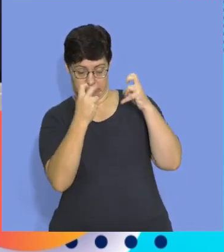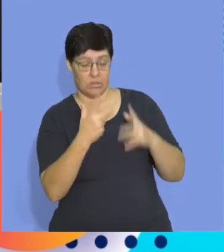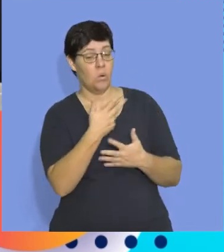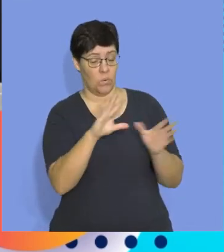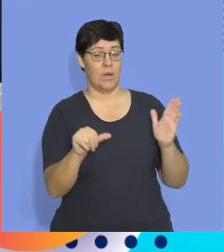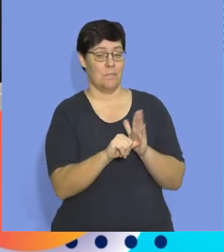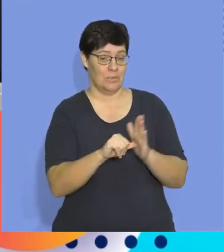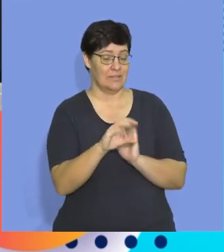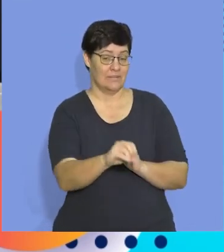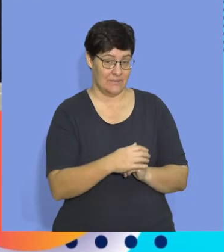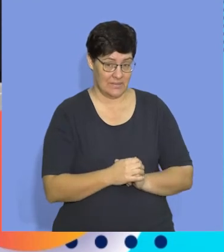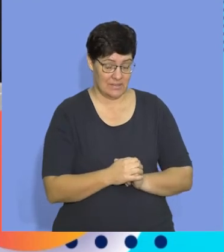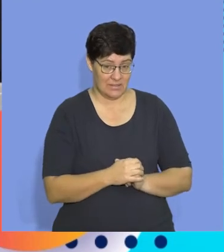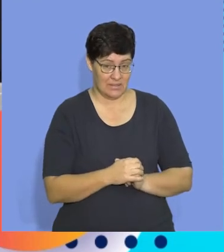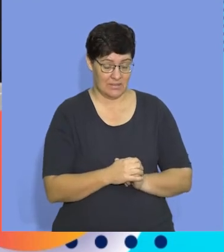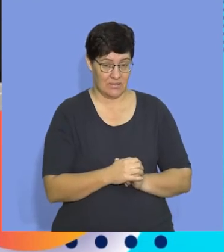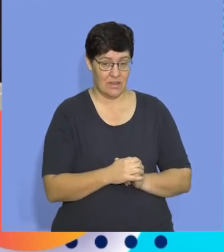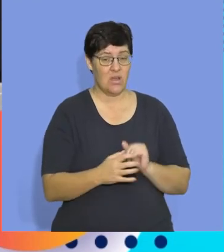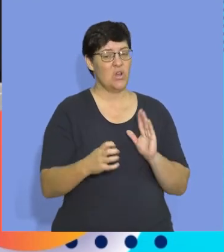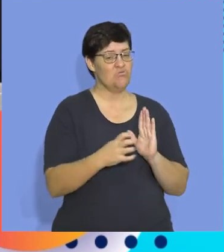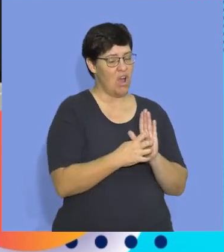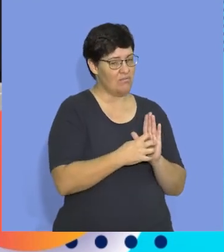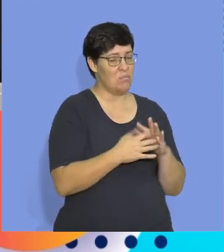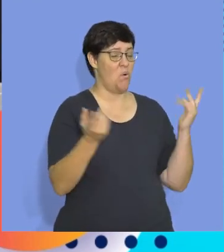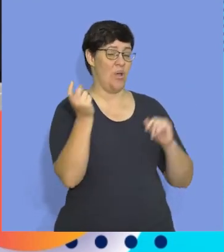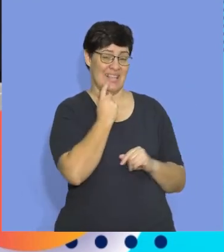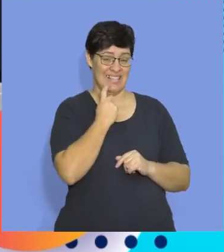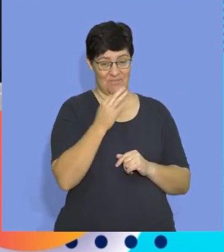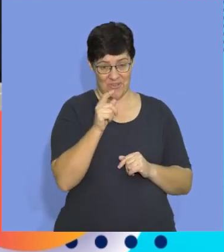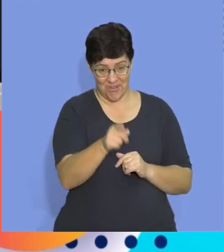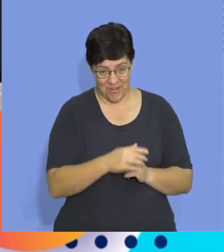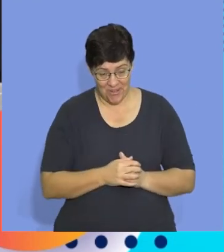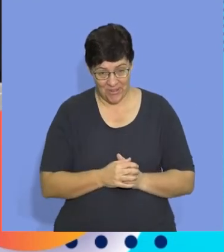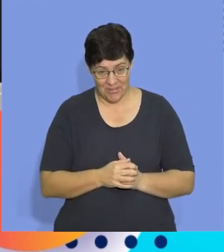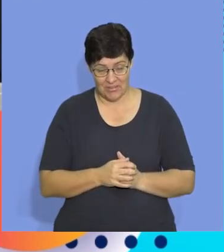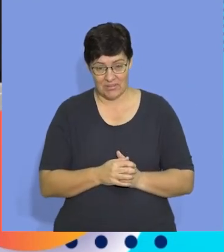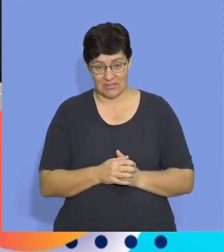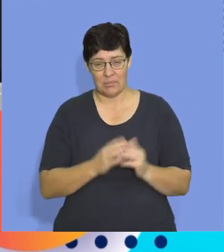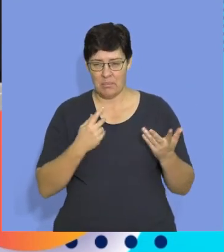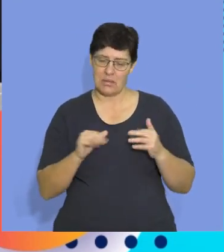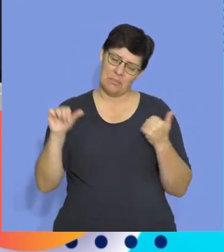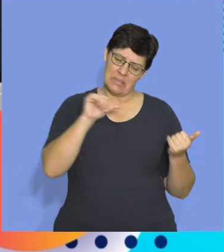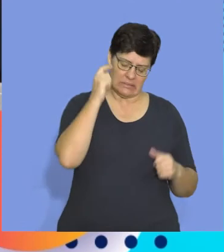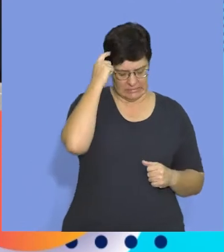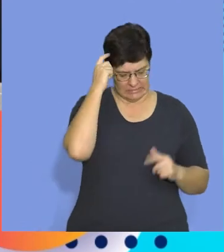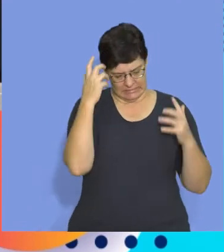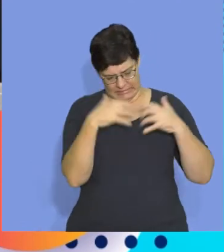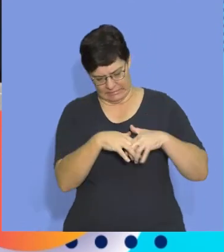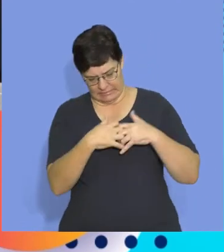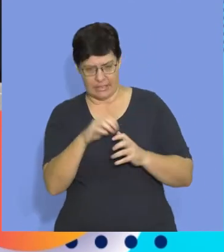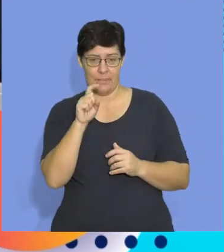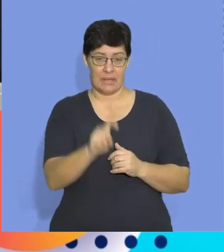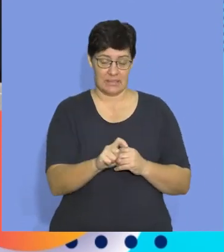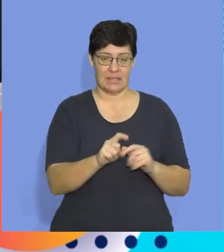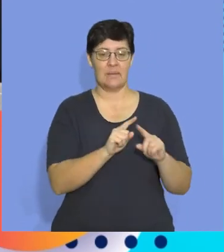okay? Hopefully, graphs are a little easier now. Hopefully, sometimes you've got to go back and think about it, but that's where we're going